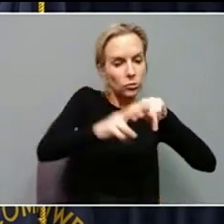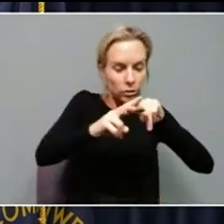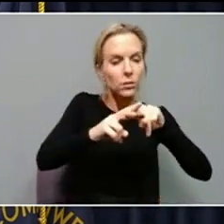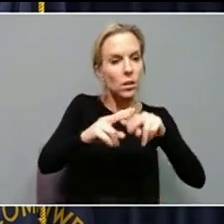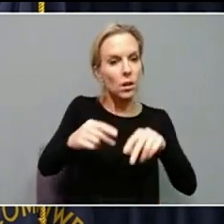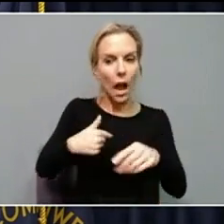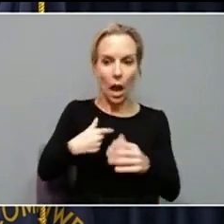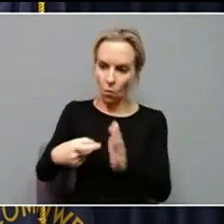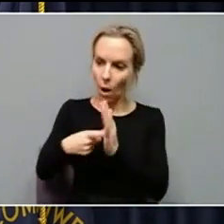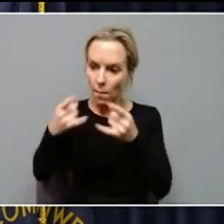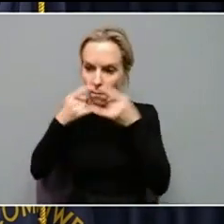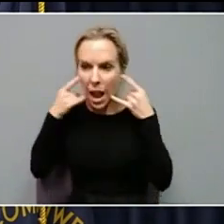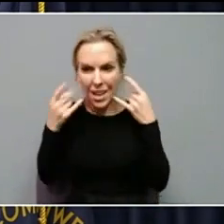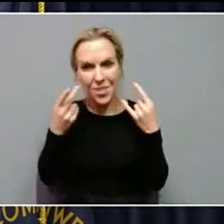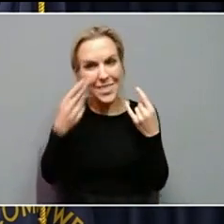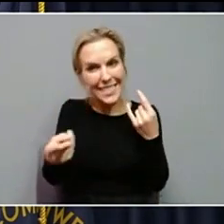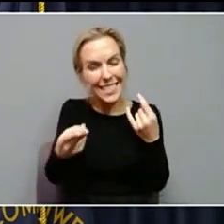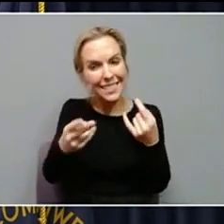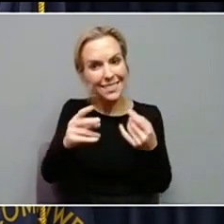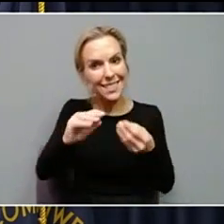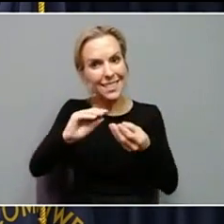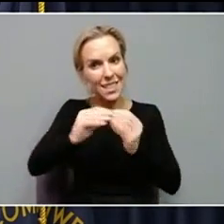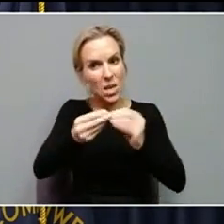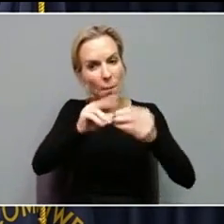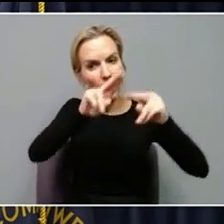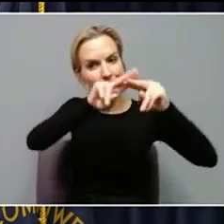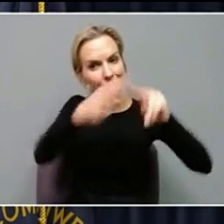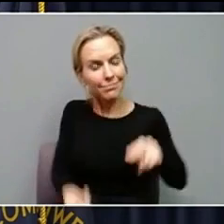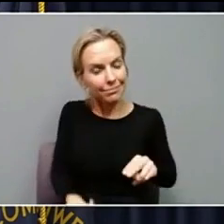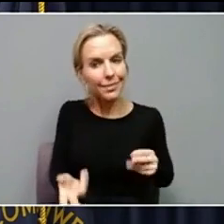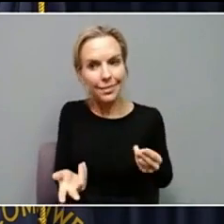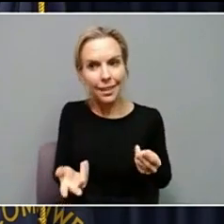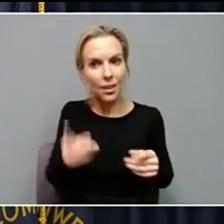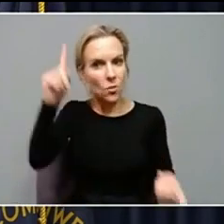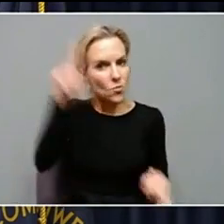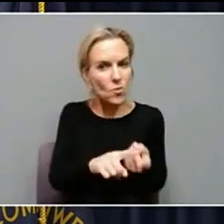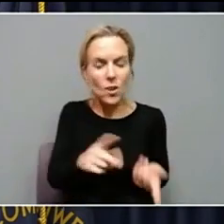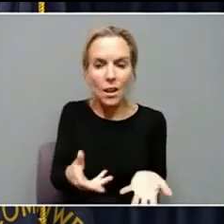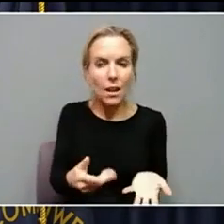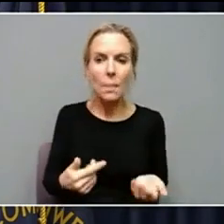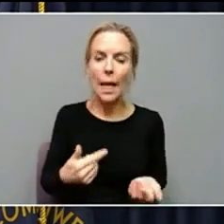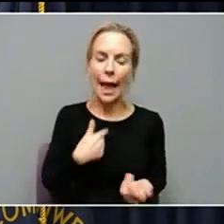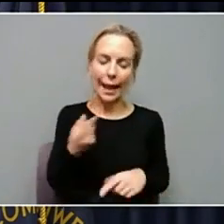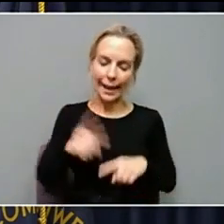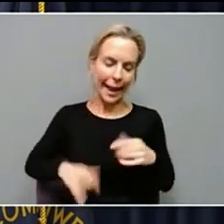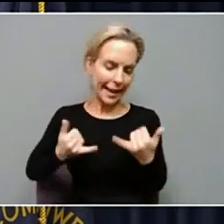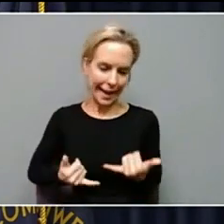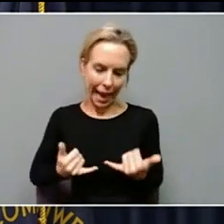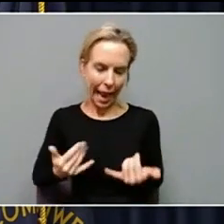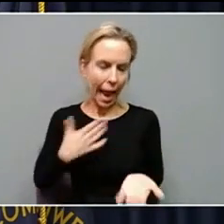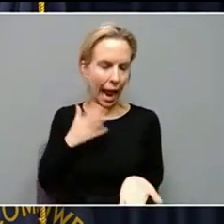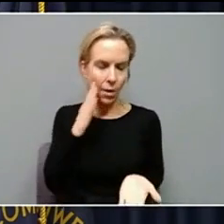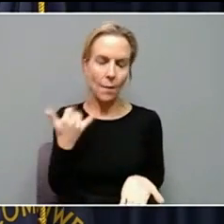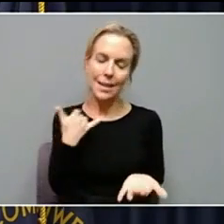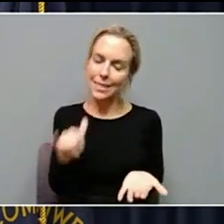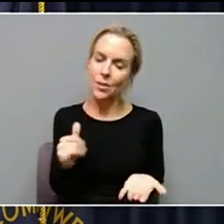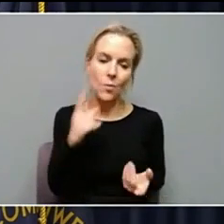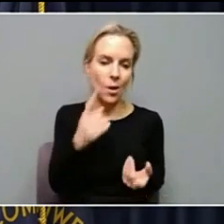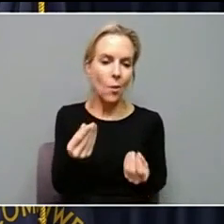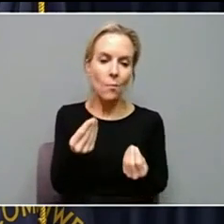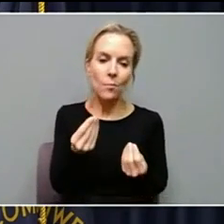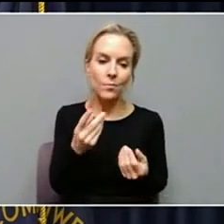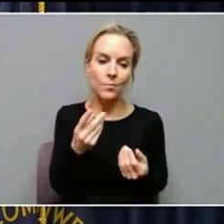cases. I can't do that now, and I get that, and I'll provide all the information that I can to the General